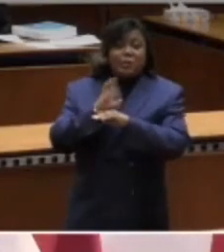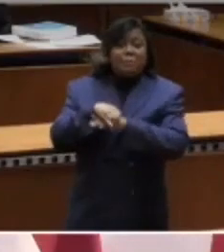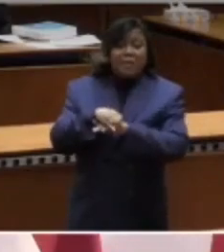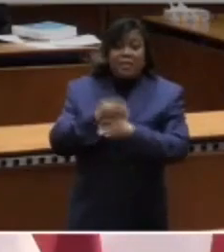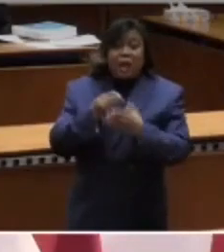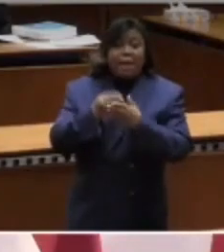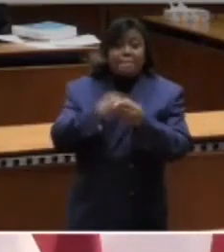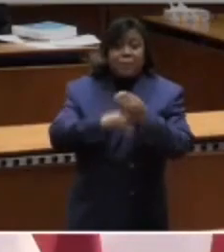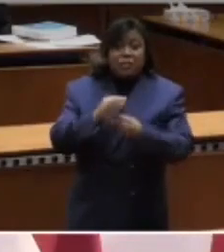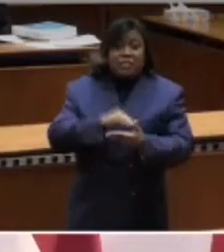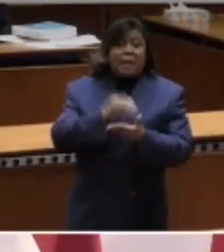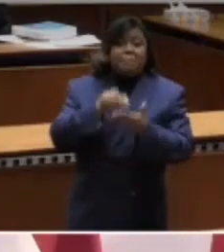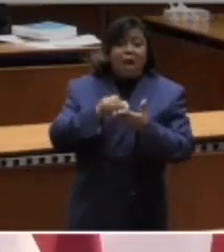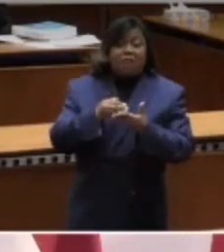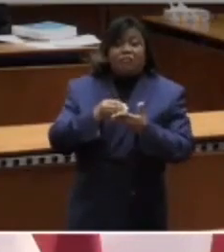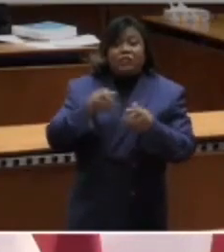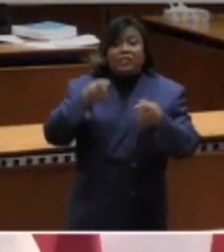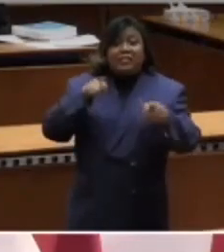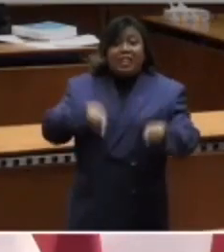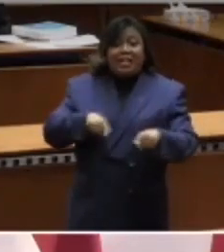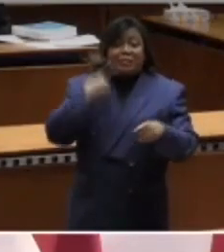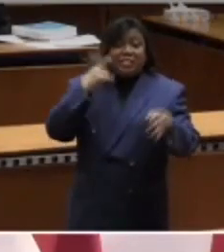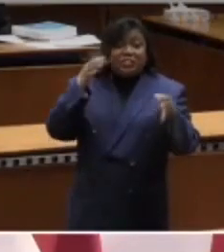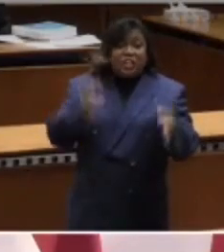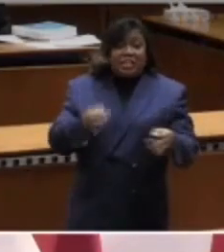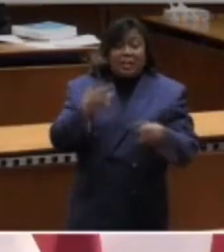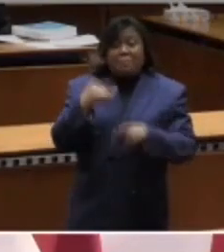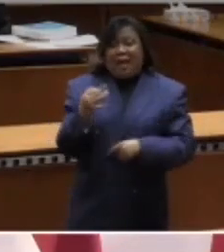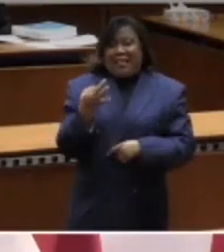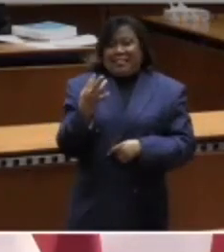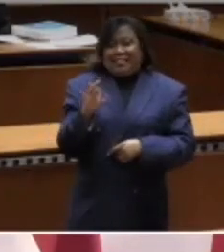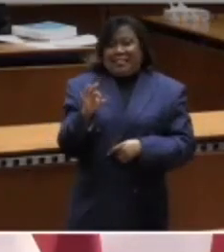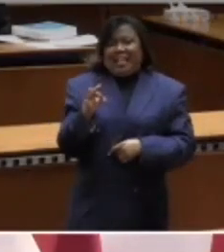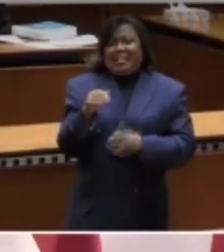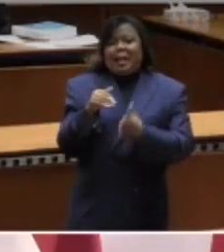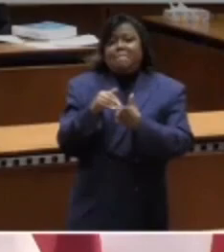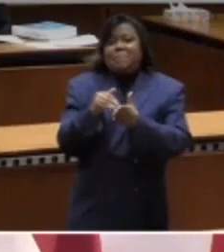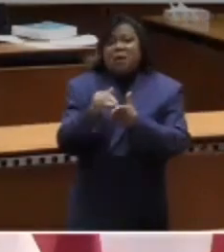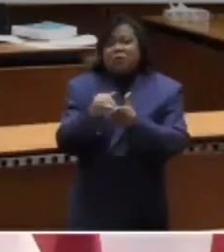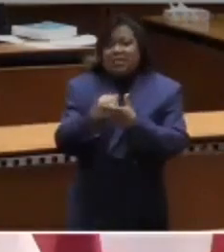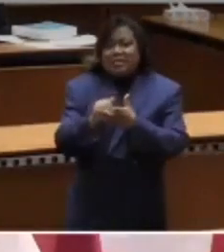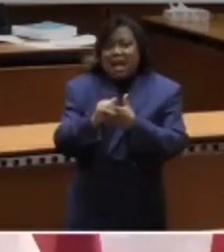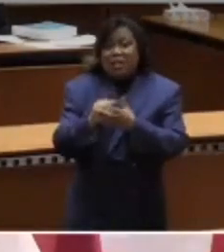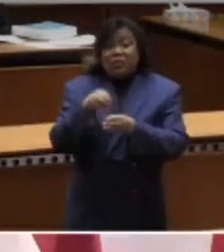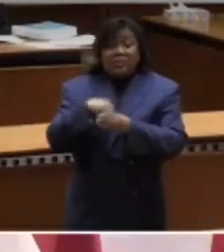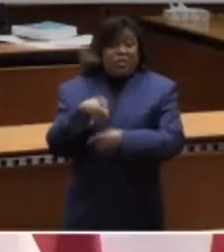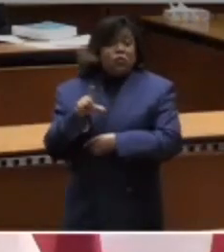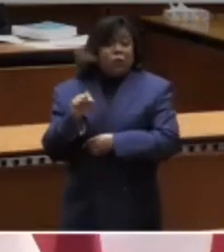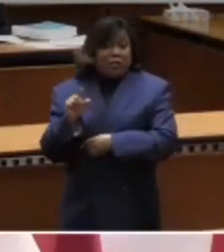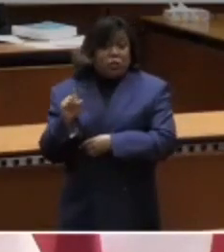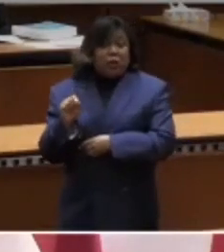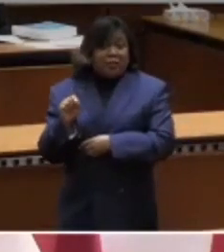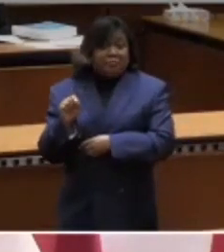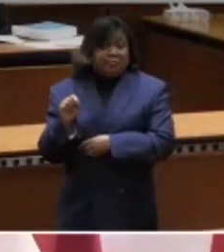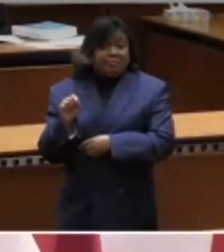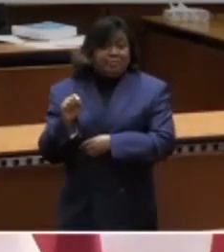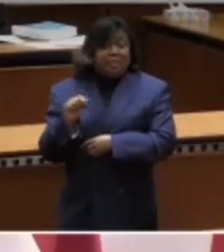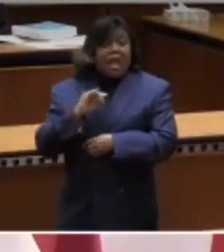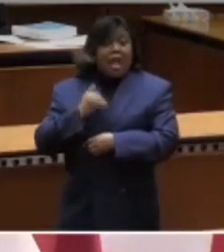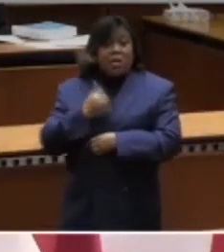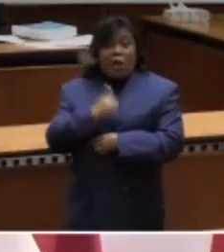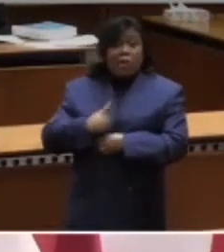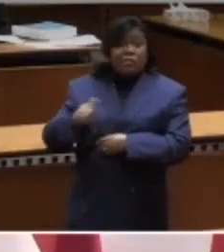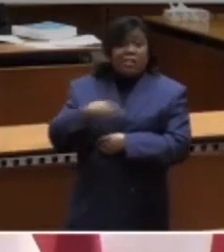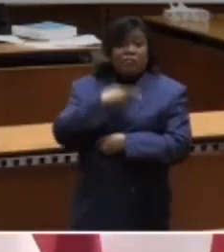our budgeted amount for settlements and judgments by $19 million in 2020. And our